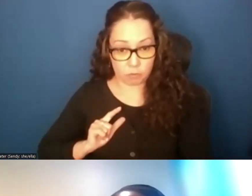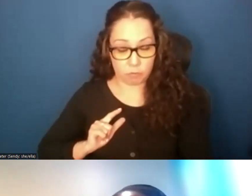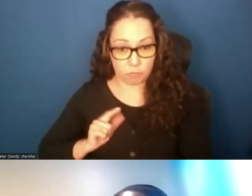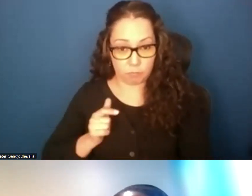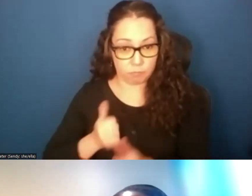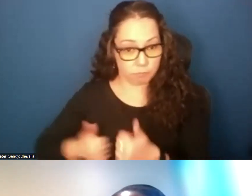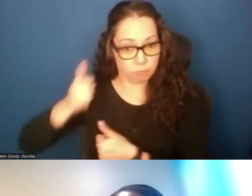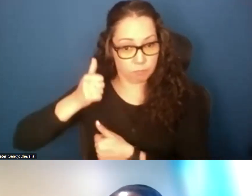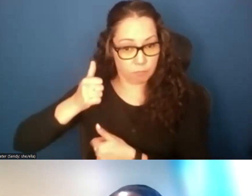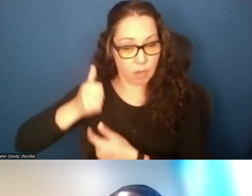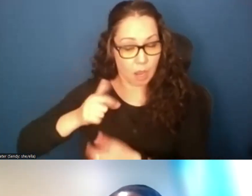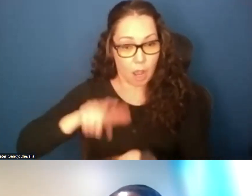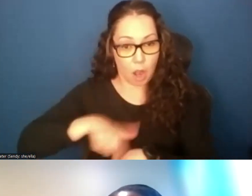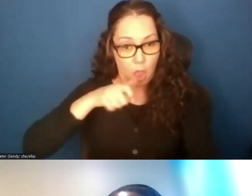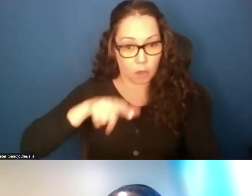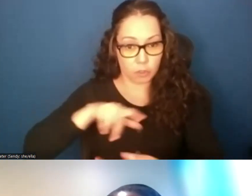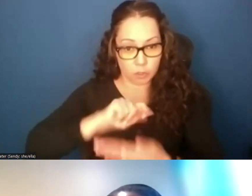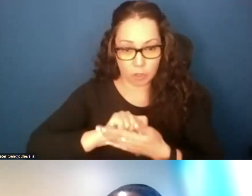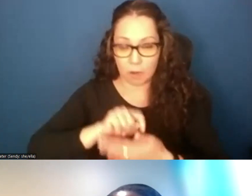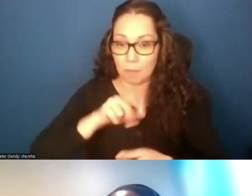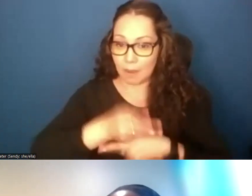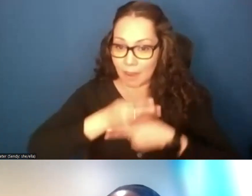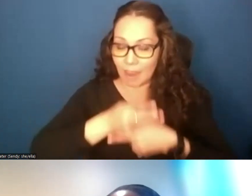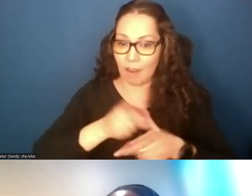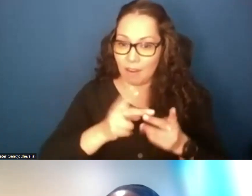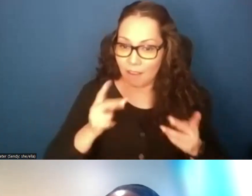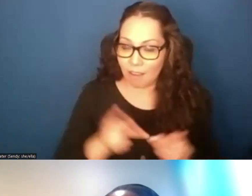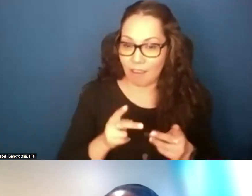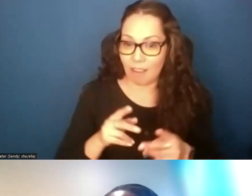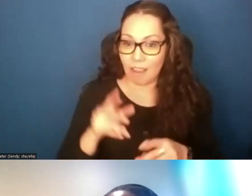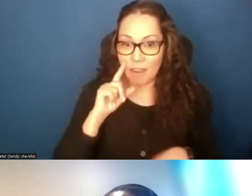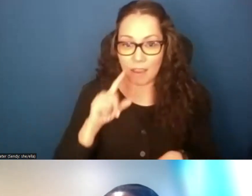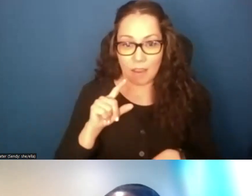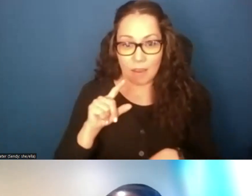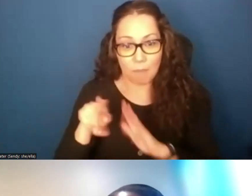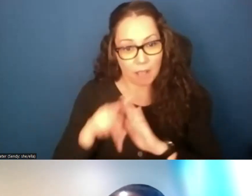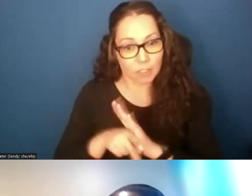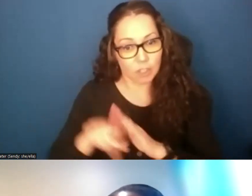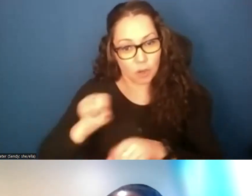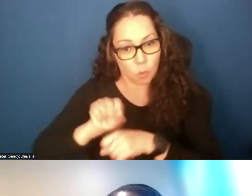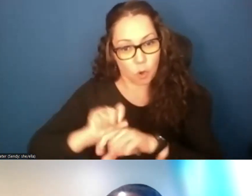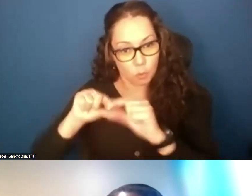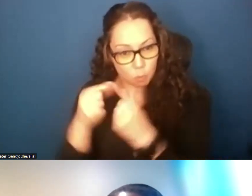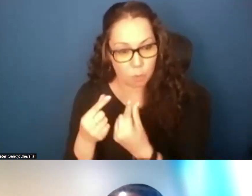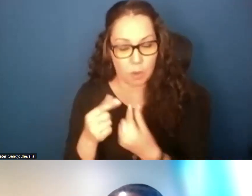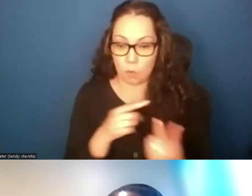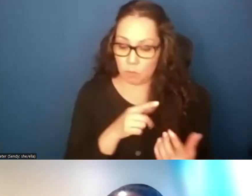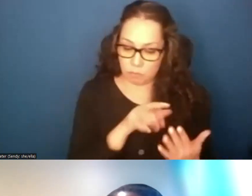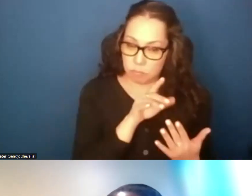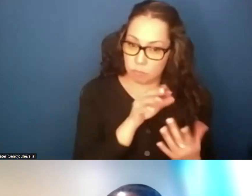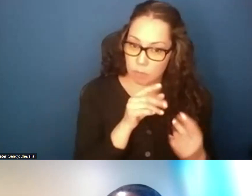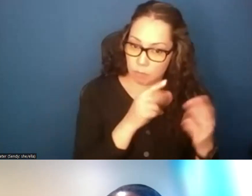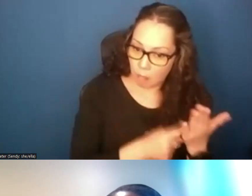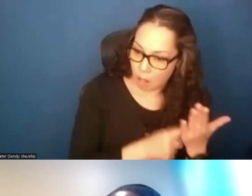Long-Term Care Facility Access Policy Workgroup will develop recommendations for policies